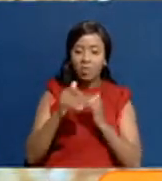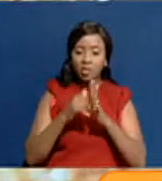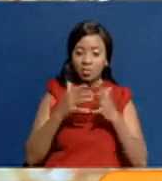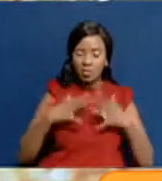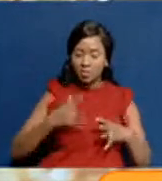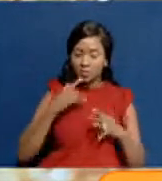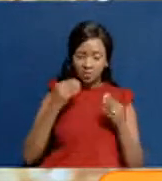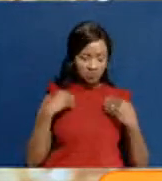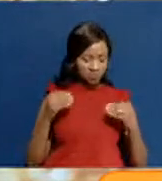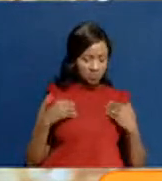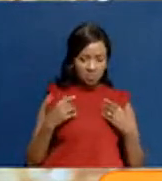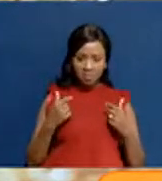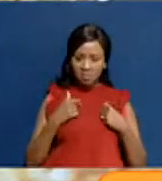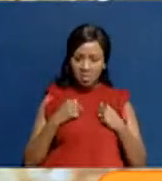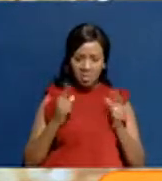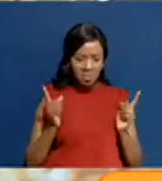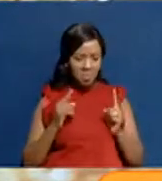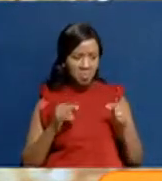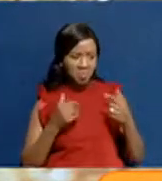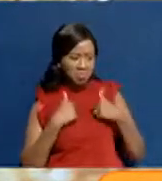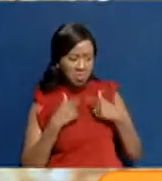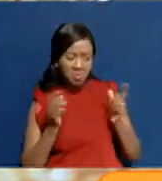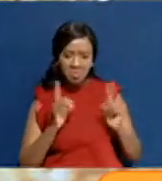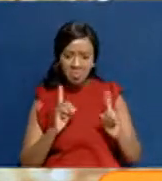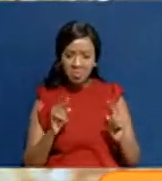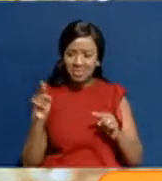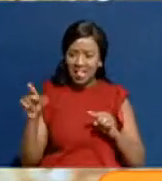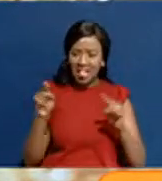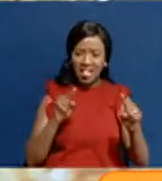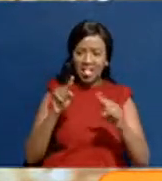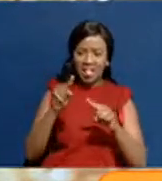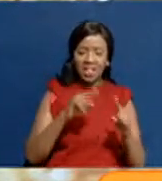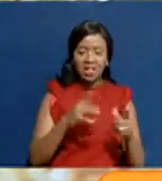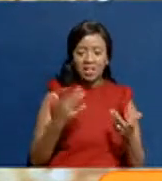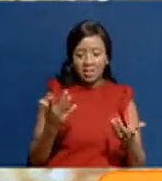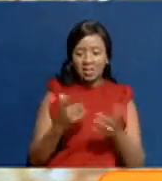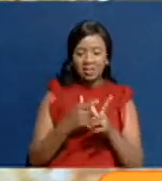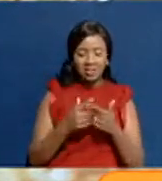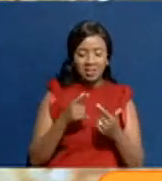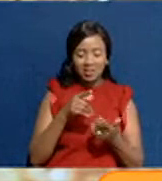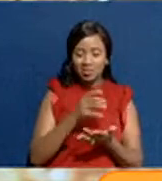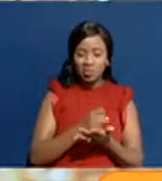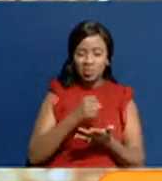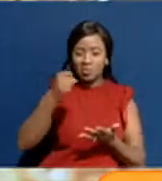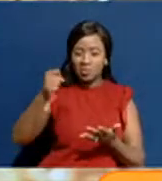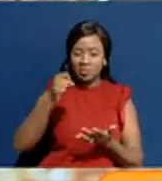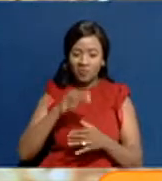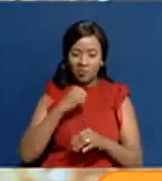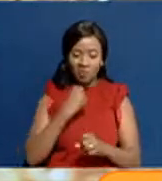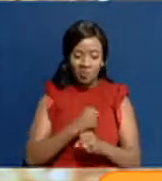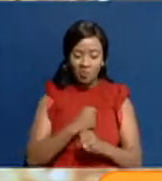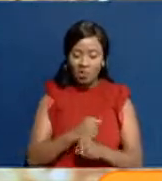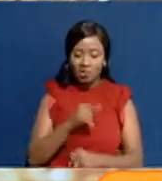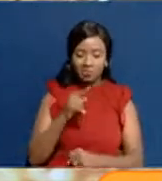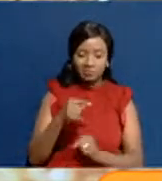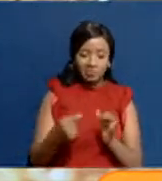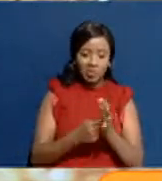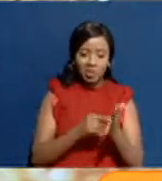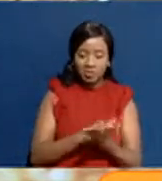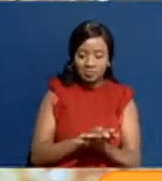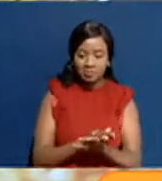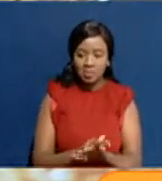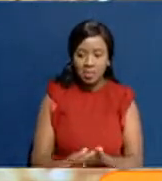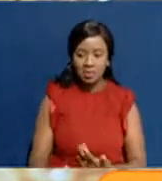keep pointing fingers at each other. Then these suspensions really mean nothing. If with all of